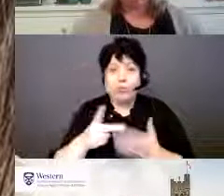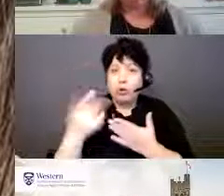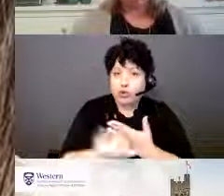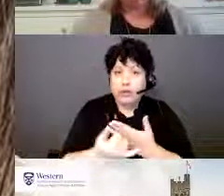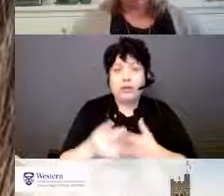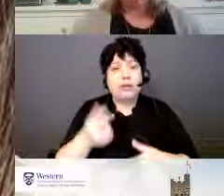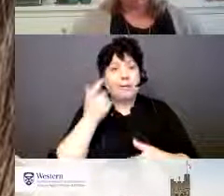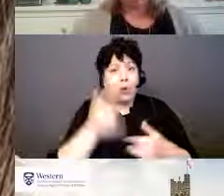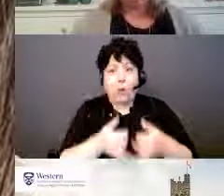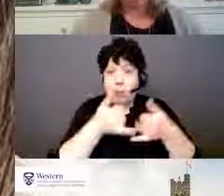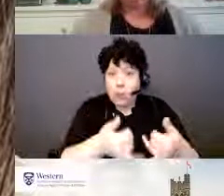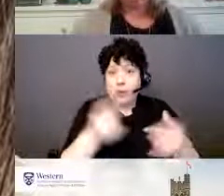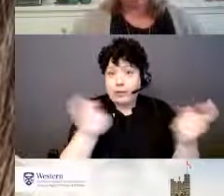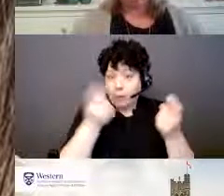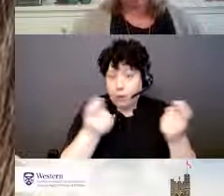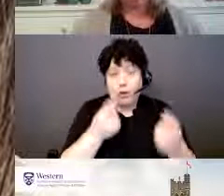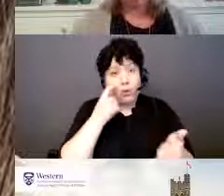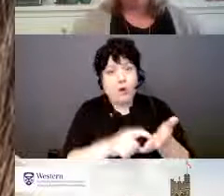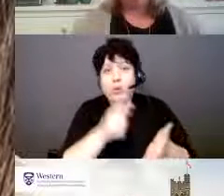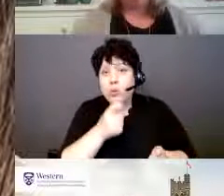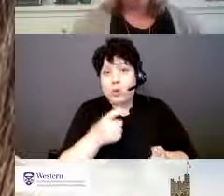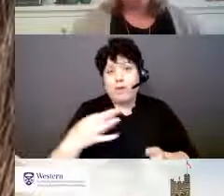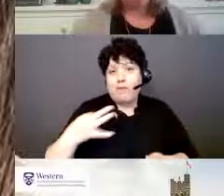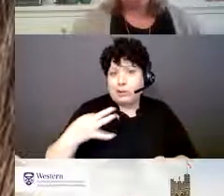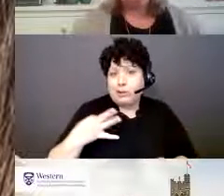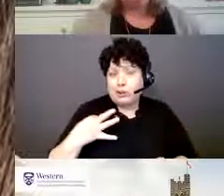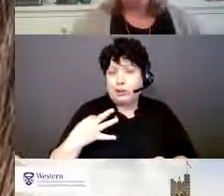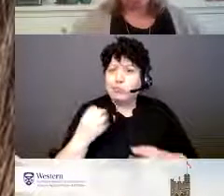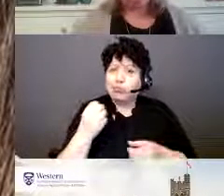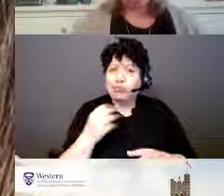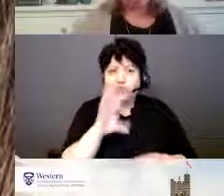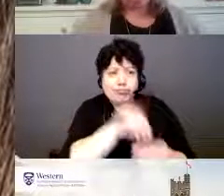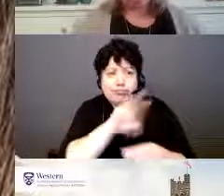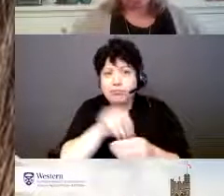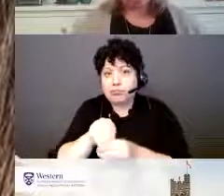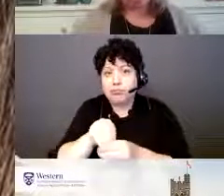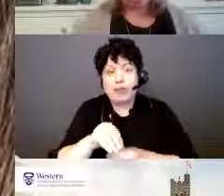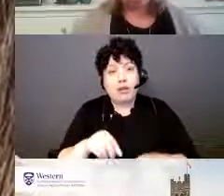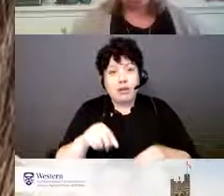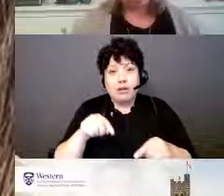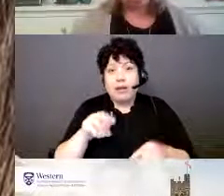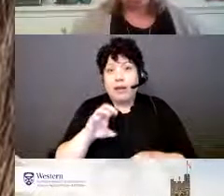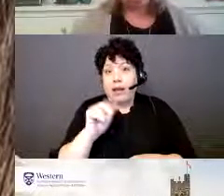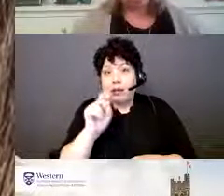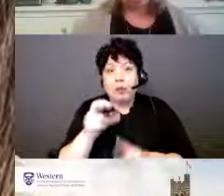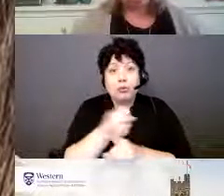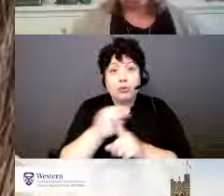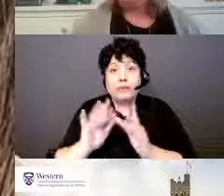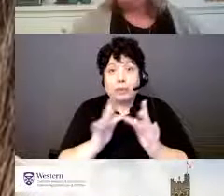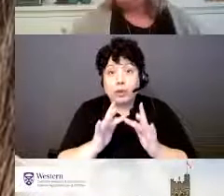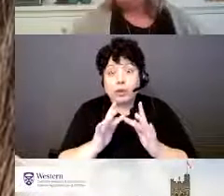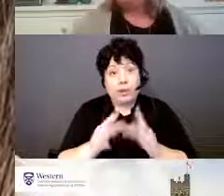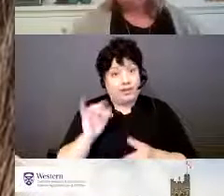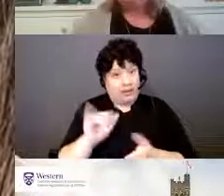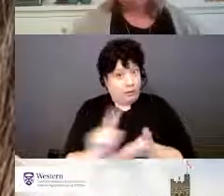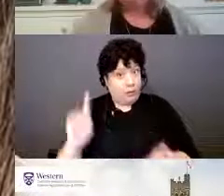award ceremony recognizing volunteers working with elder abuse networks. We did that last week, and today we're pleased